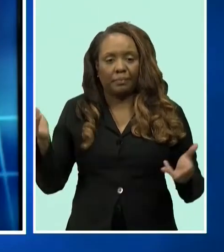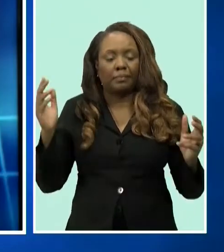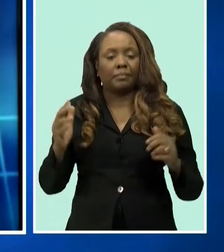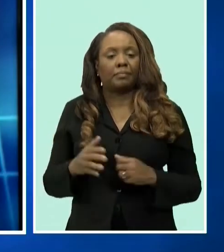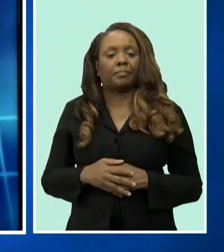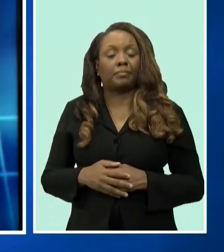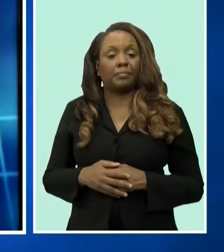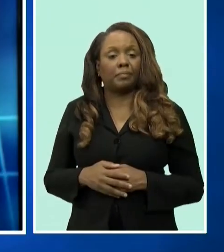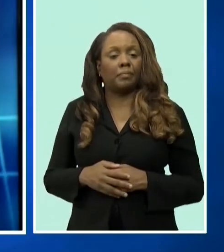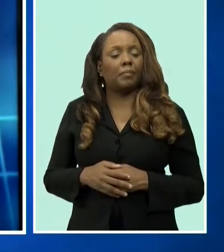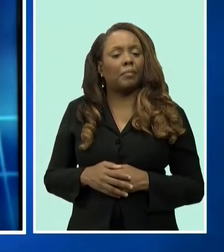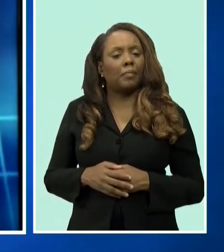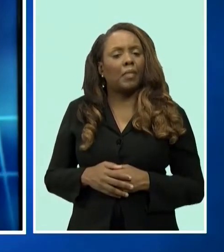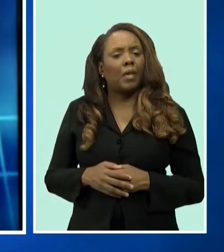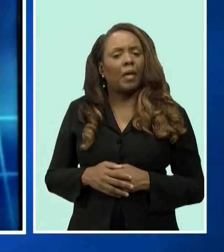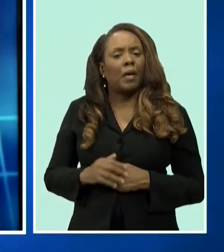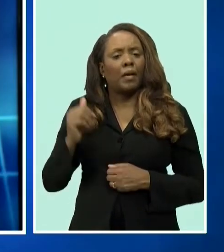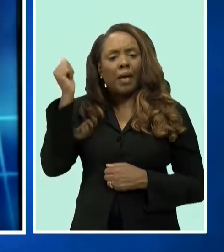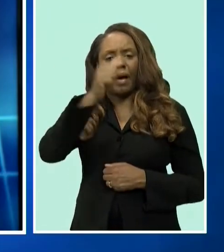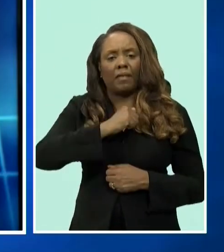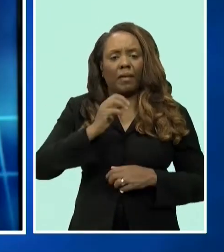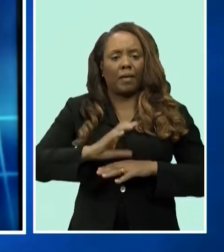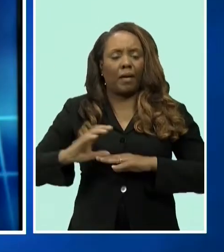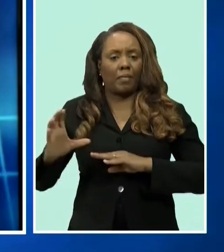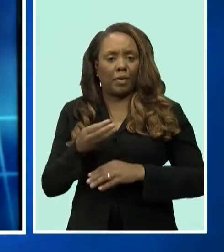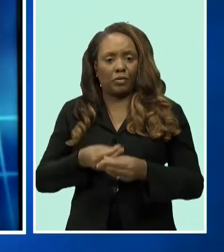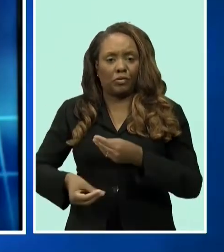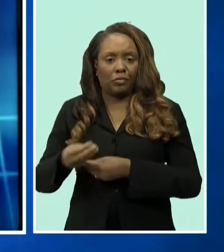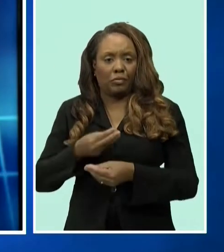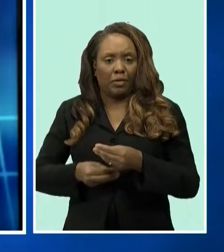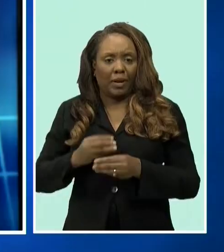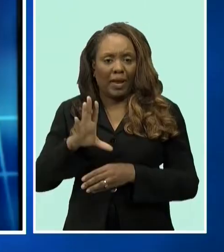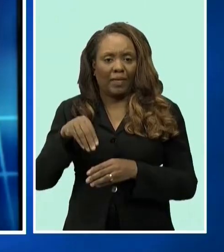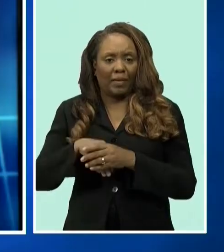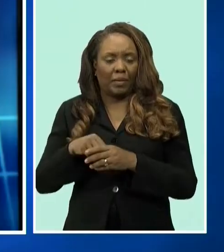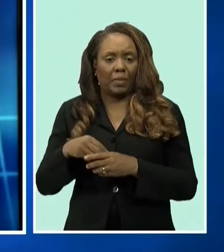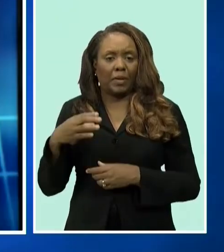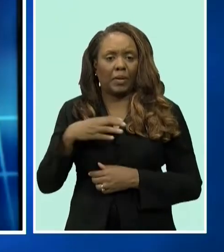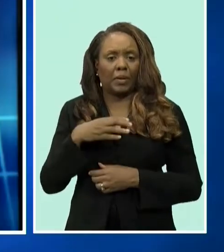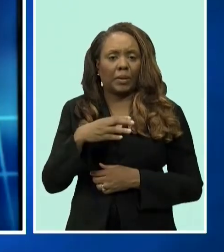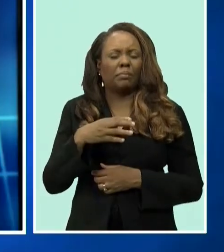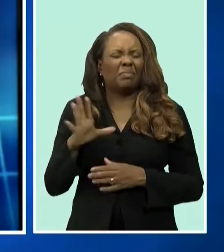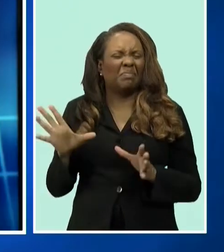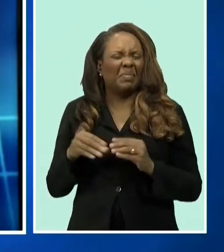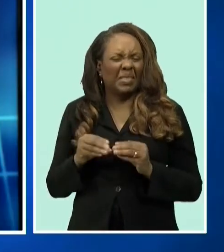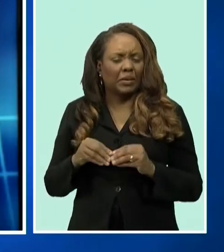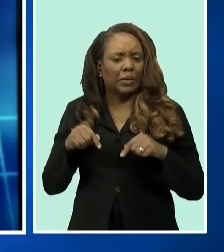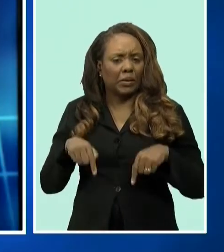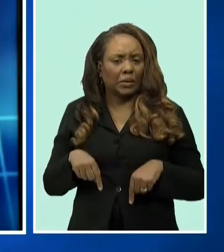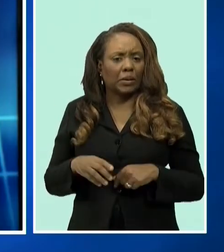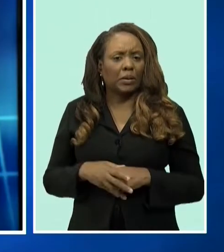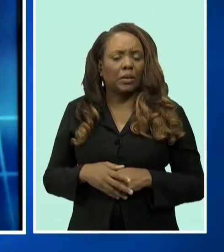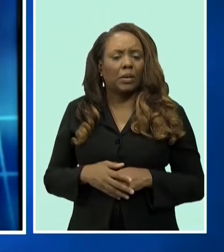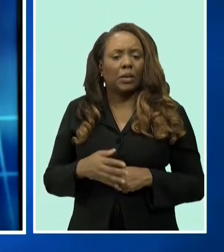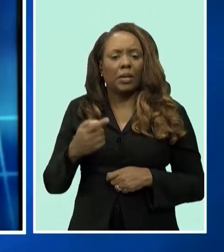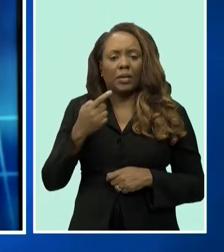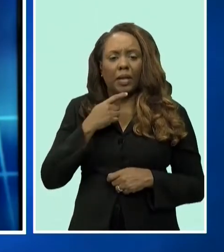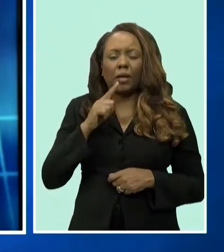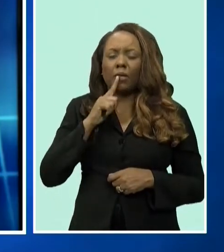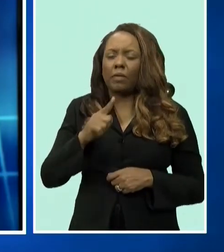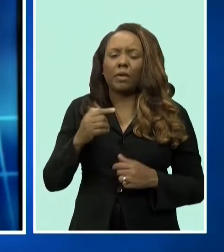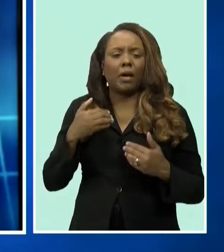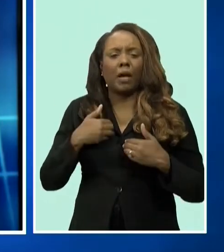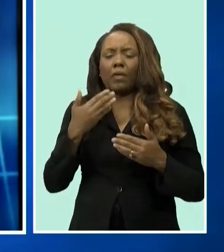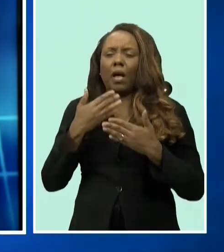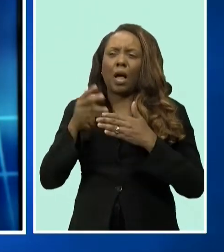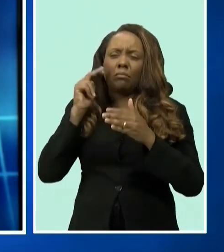at the Afri-Caribbean Trade and Investment Forum currently taking place at the Lloyd Erskine Sandiford Center. He told the session he is